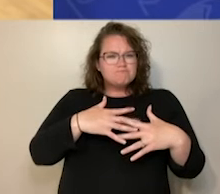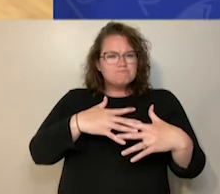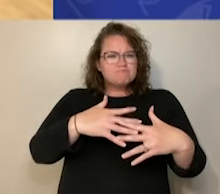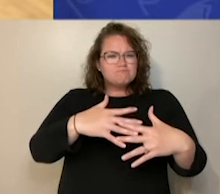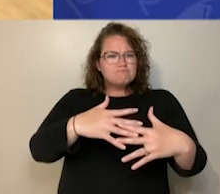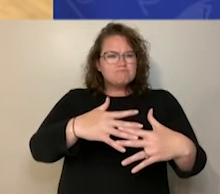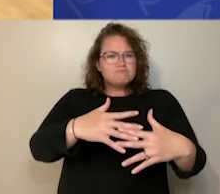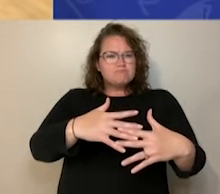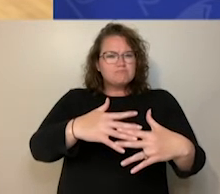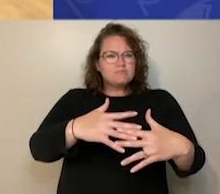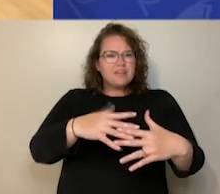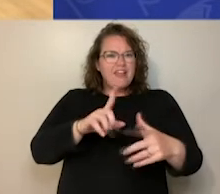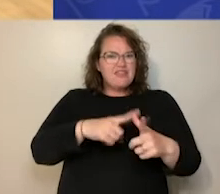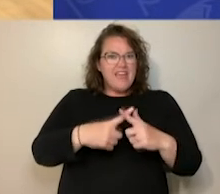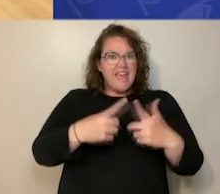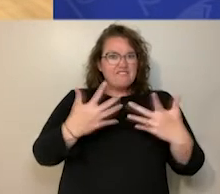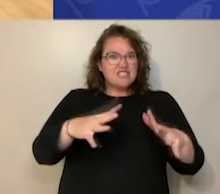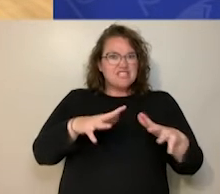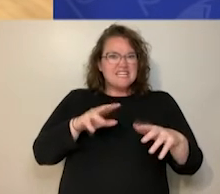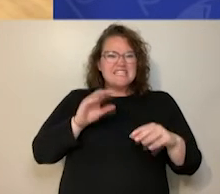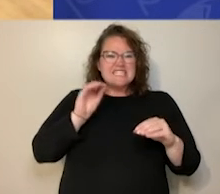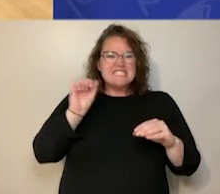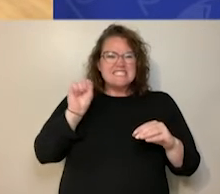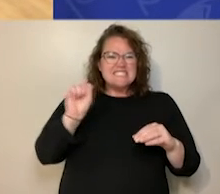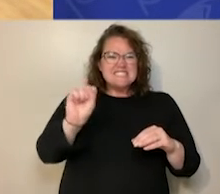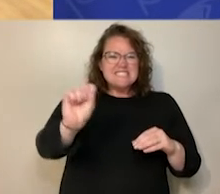give a big snake hiss.